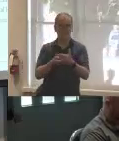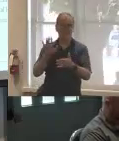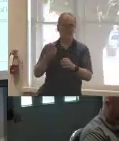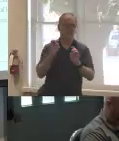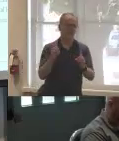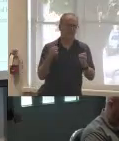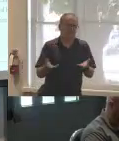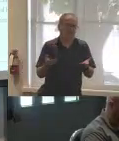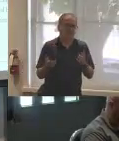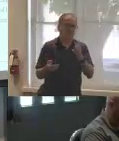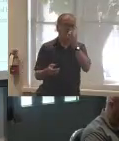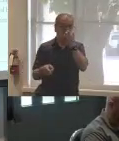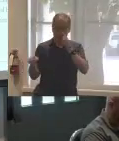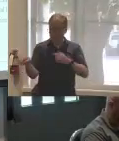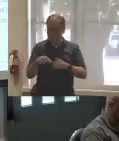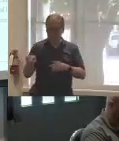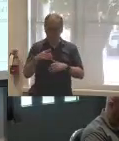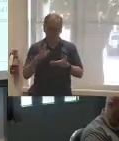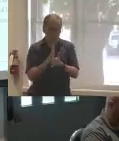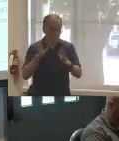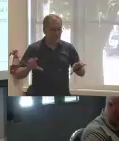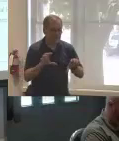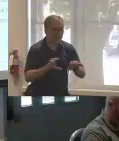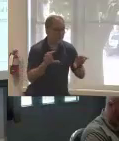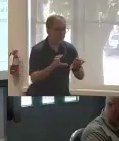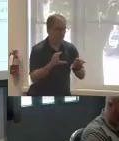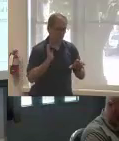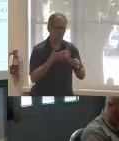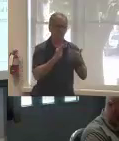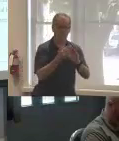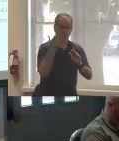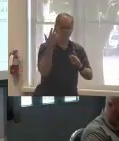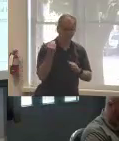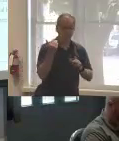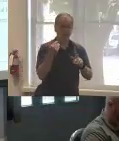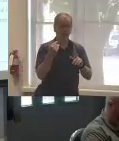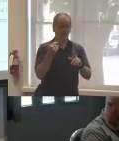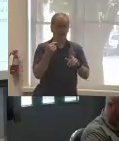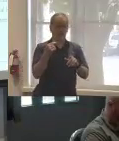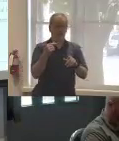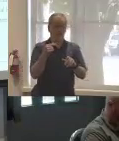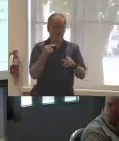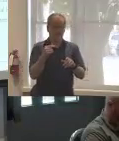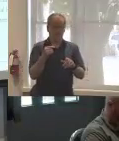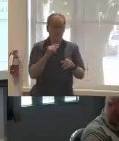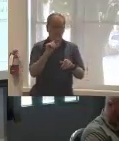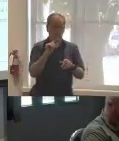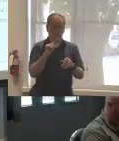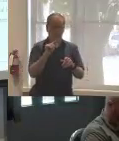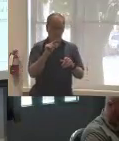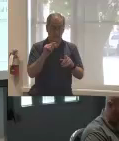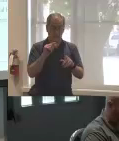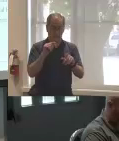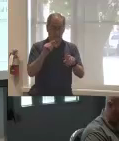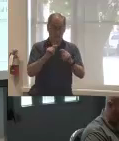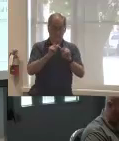our communities, actually. Why? Because lots of queer and trans services and community programs in our province, they rely